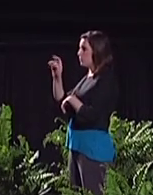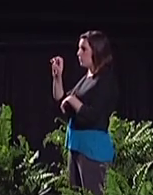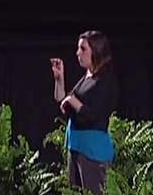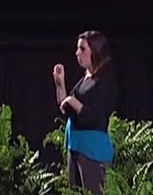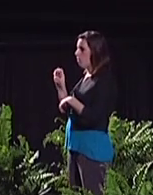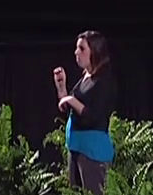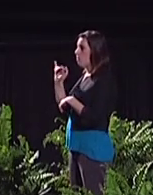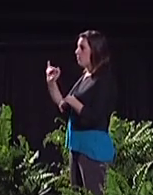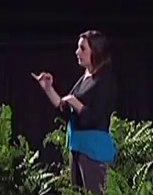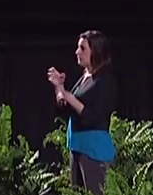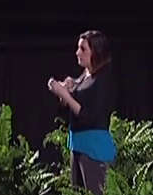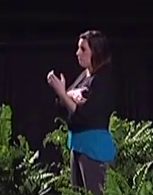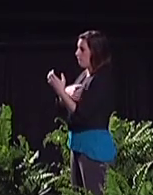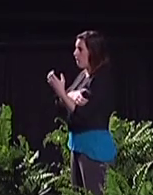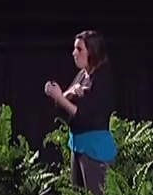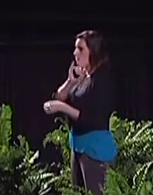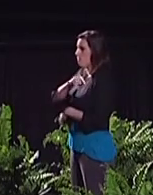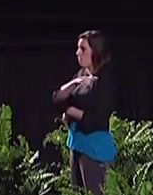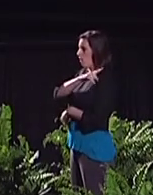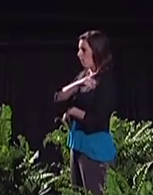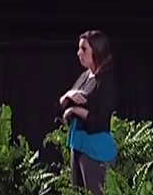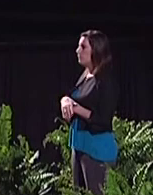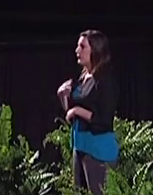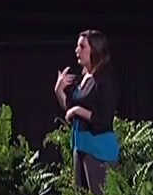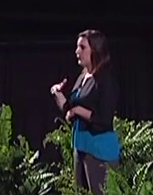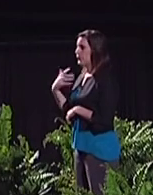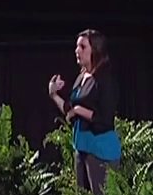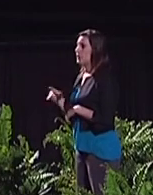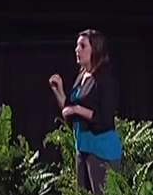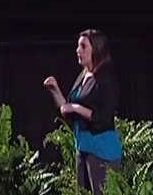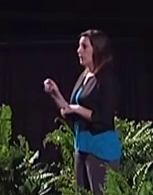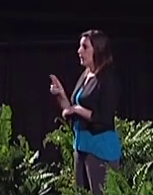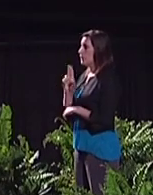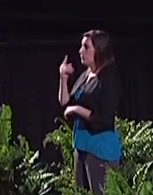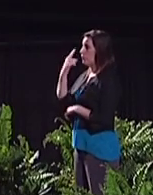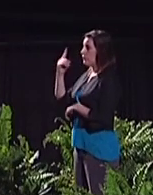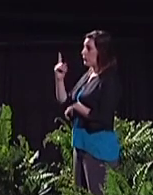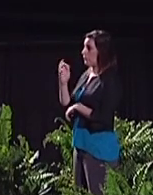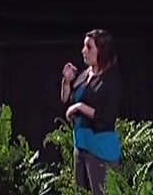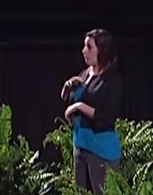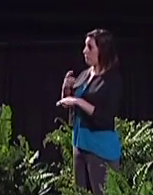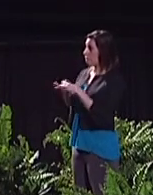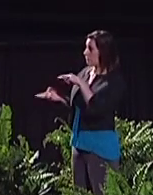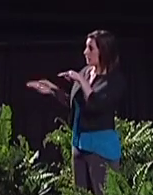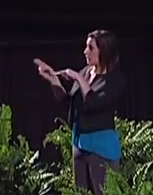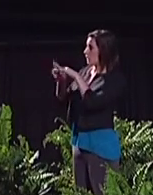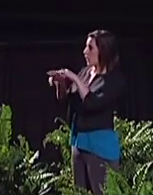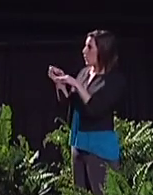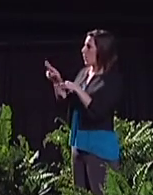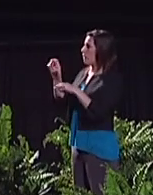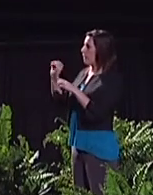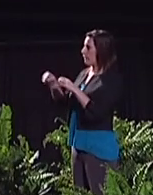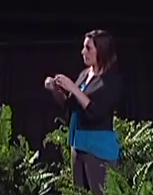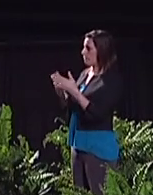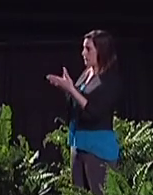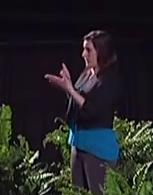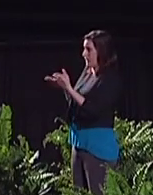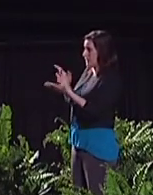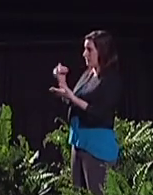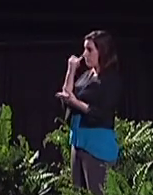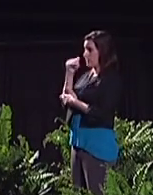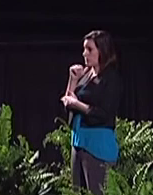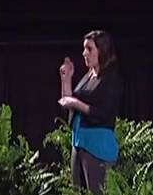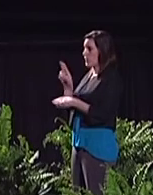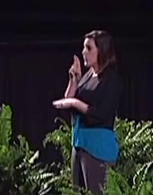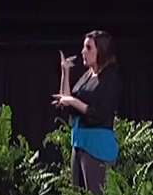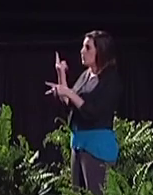power of this stuff. You can either use it for gain, or it can be a detriment if you don't use it properly,